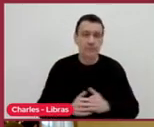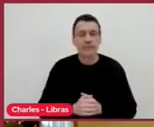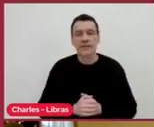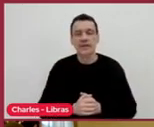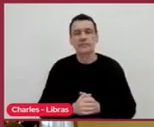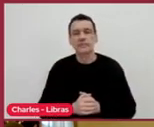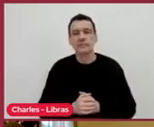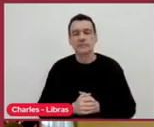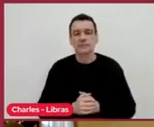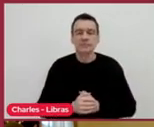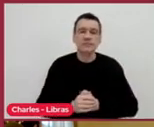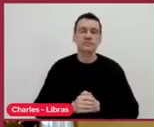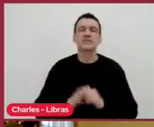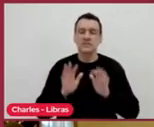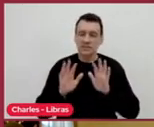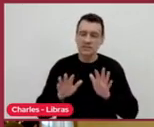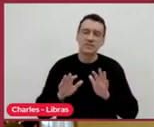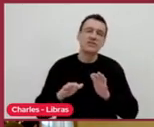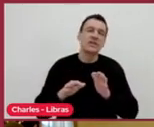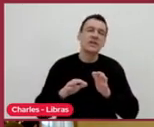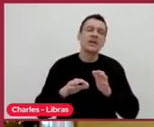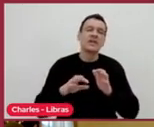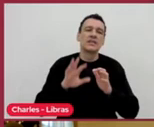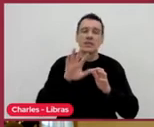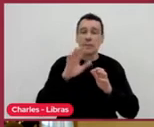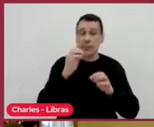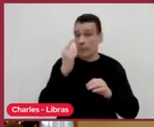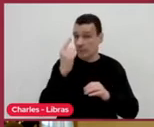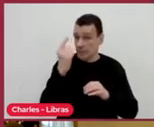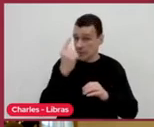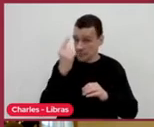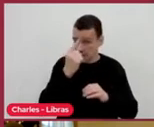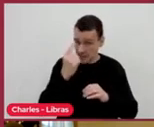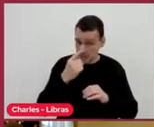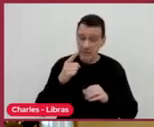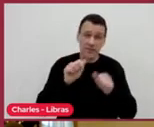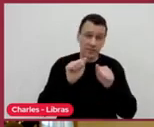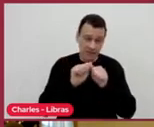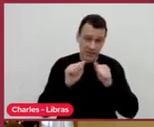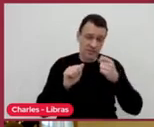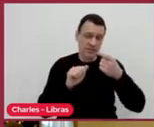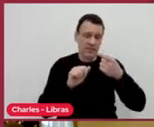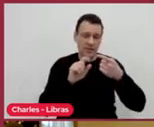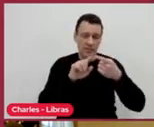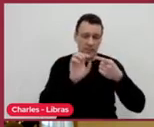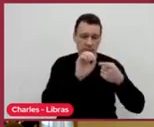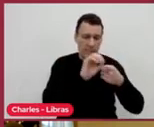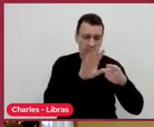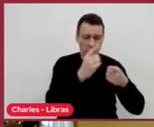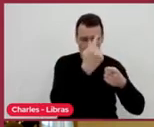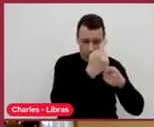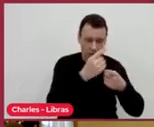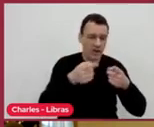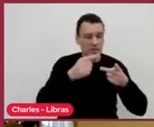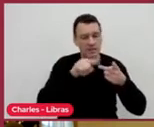both accounts. So first element from the person ID 1, second element for the person ID 20.